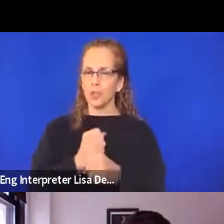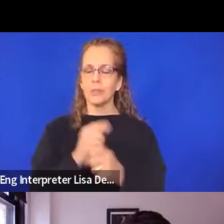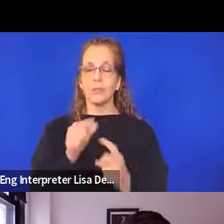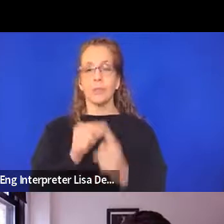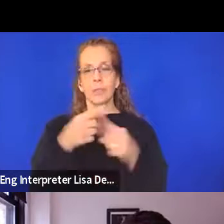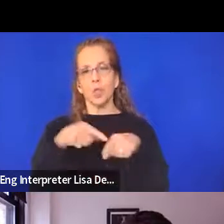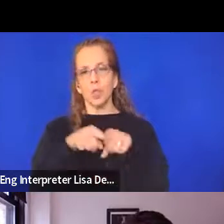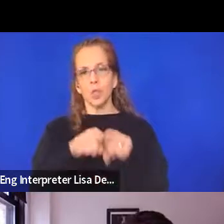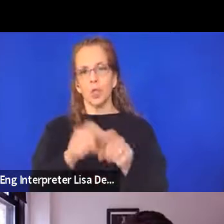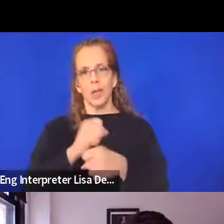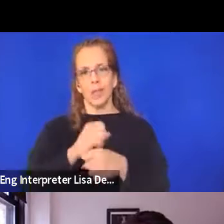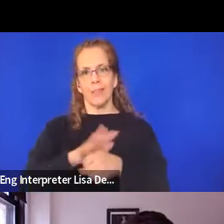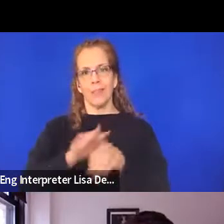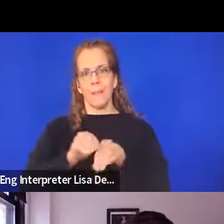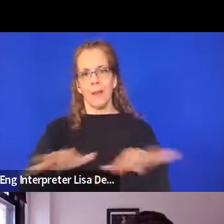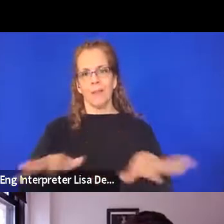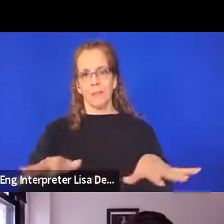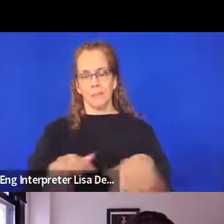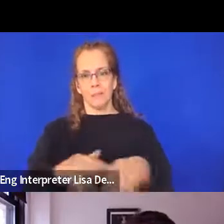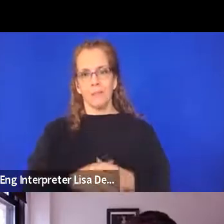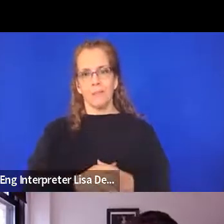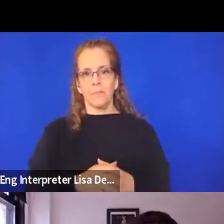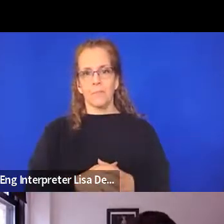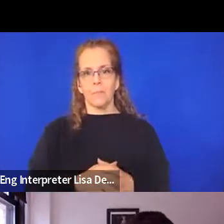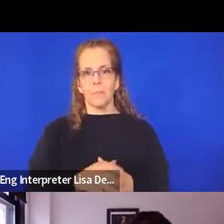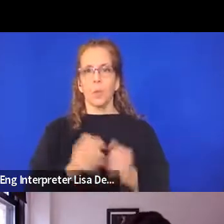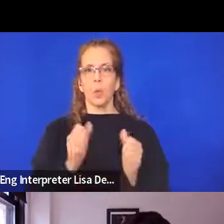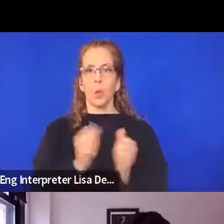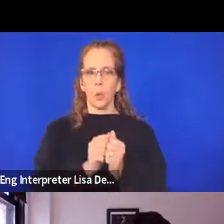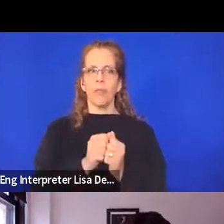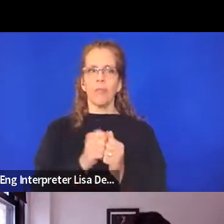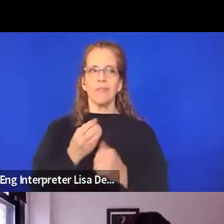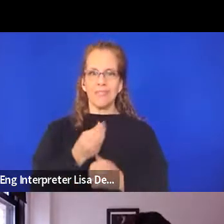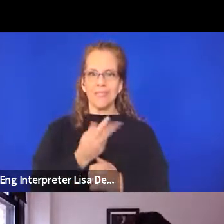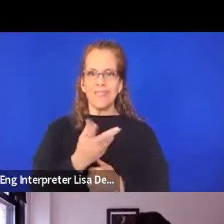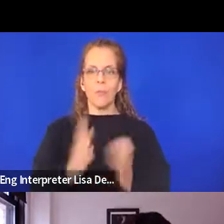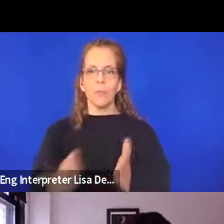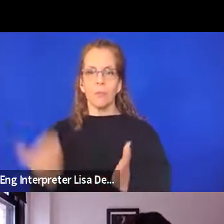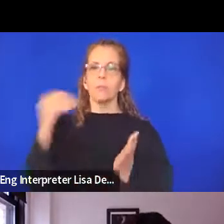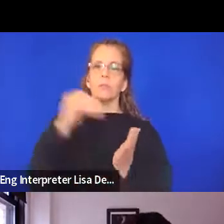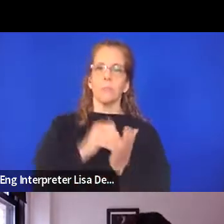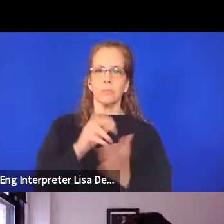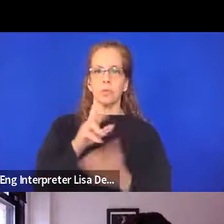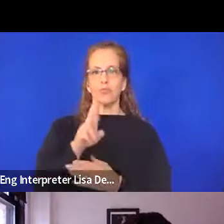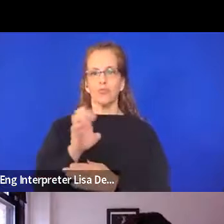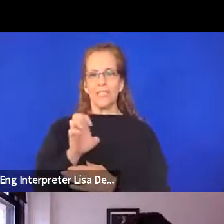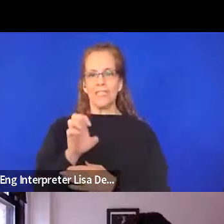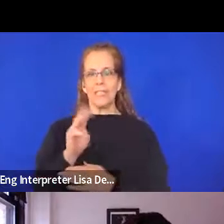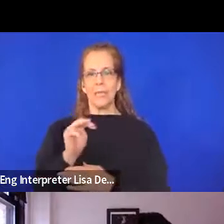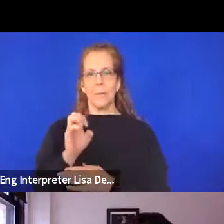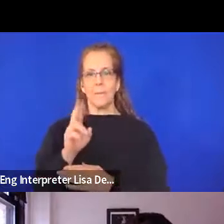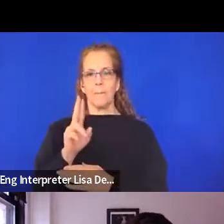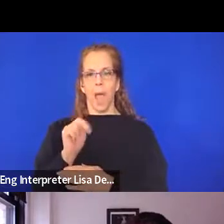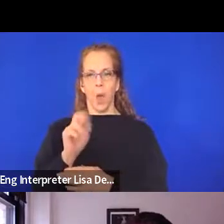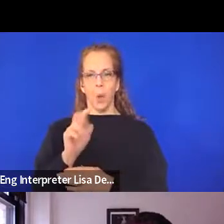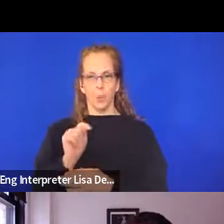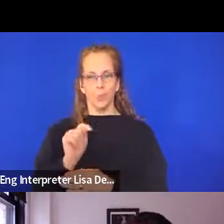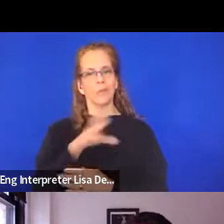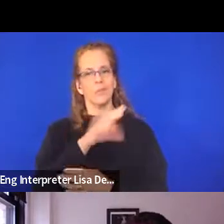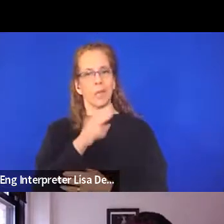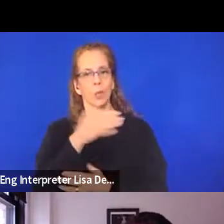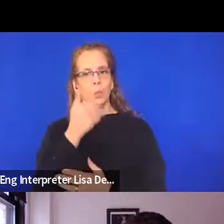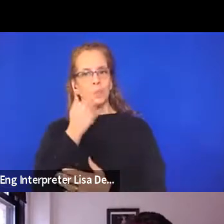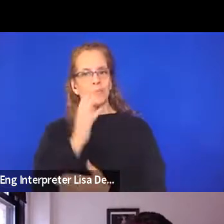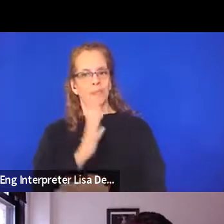pandemic, with a combination of remounts and with our smaller scale productions. And it was okay to go a couple of years without